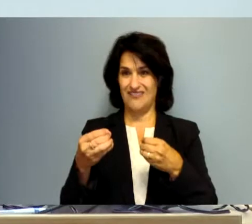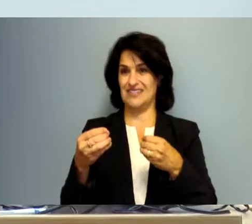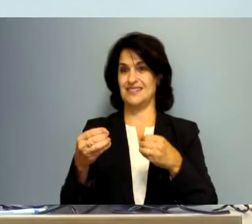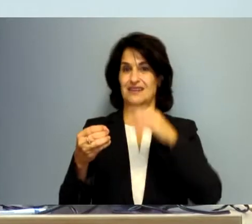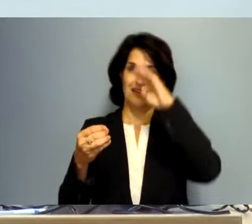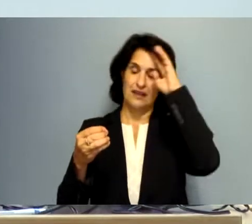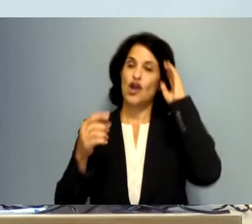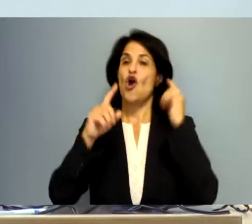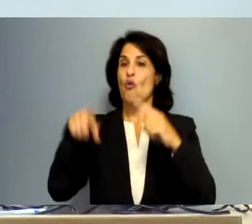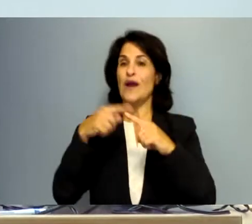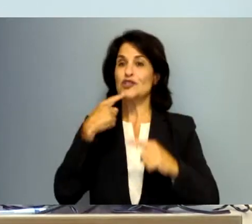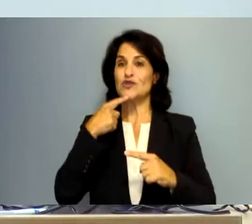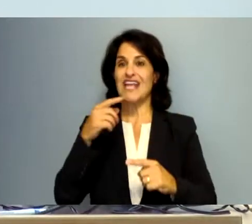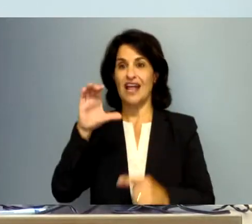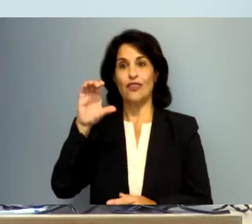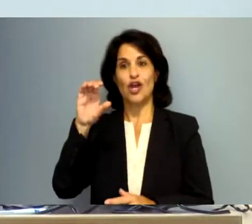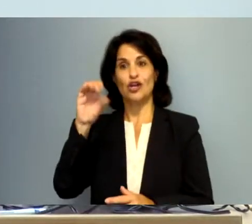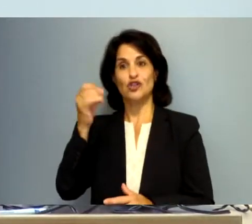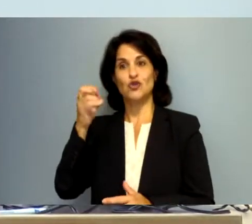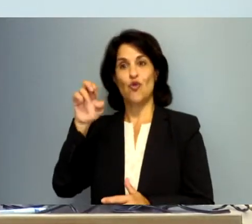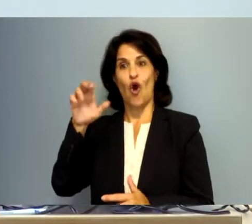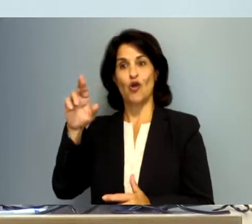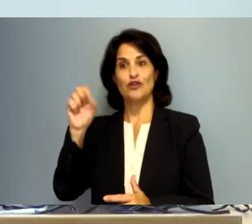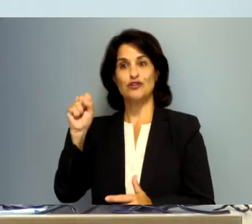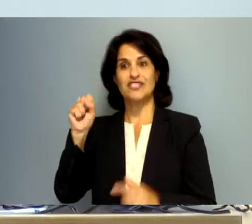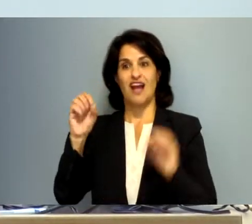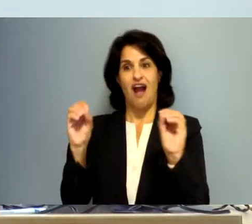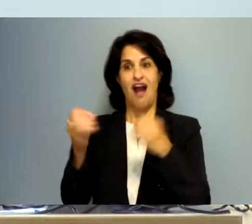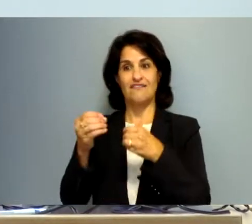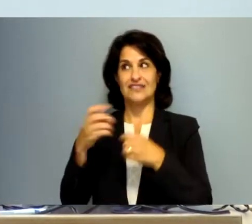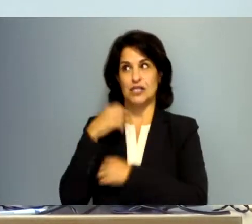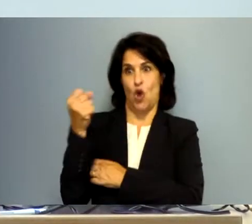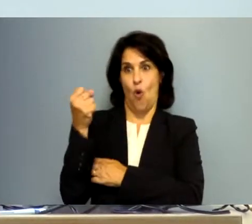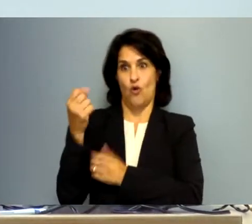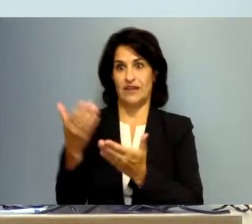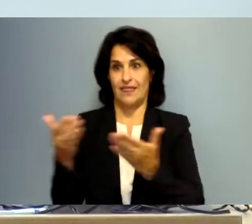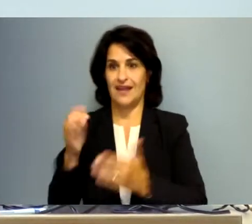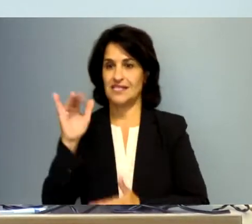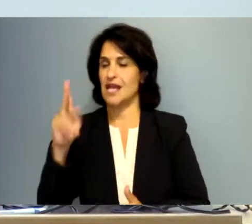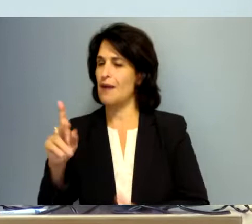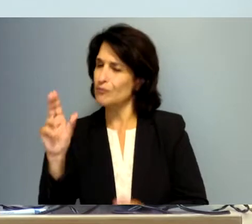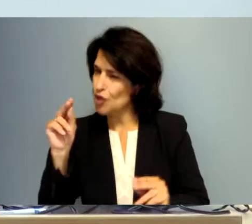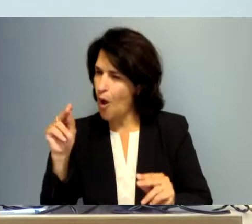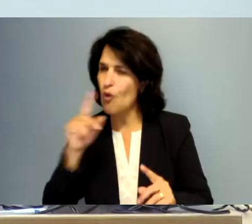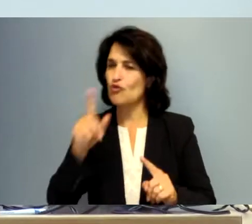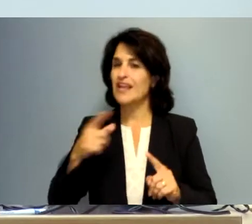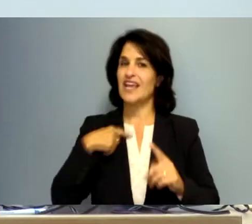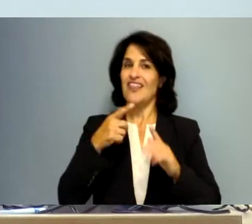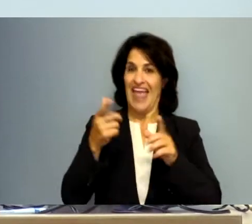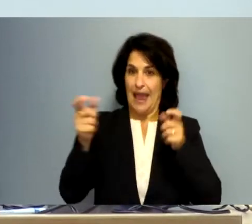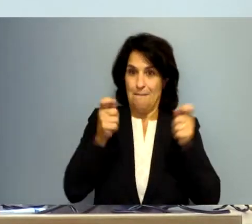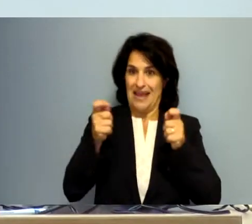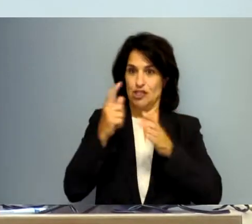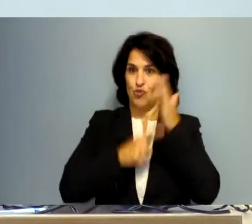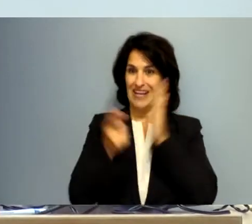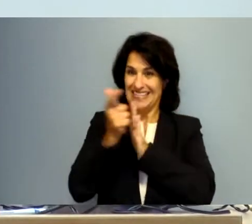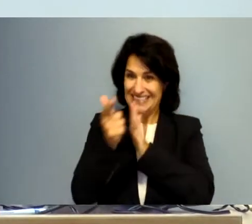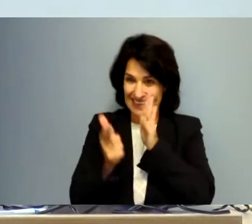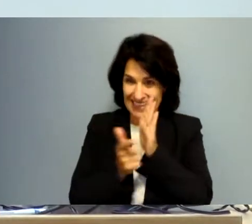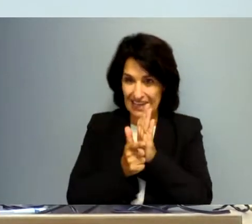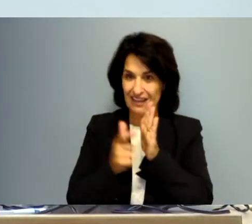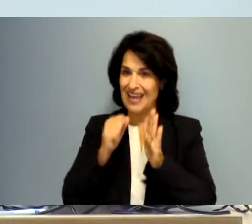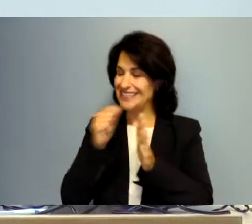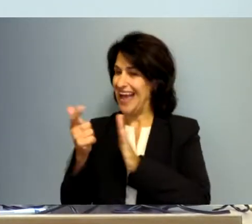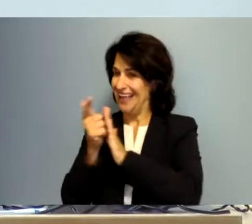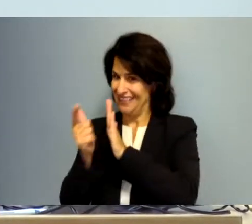when you say the controller's office is holding stuff up, controller's office manages what is legal and what's not legal, essentially.